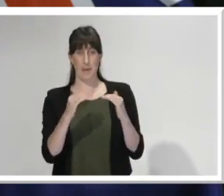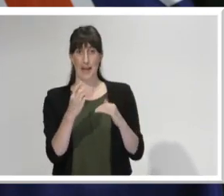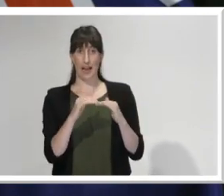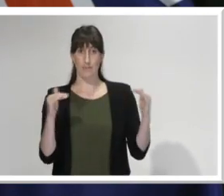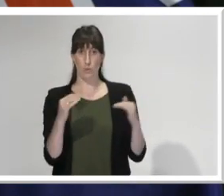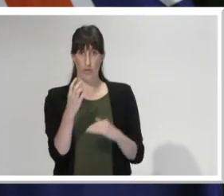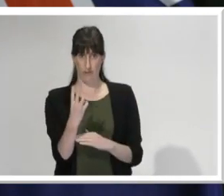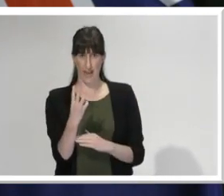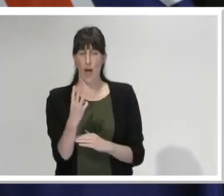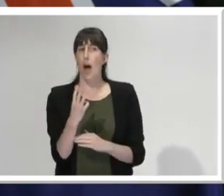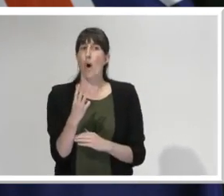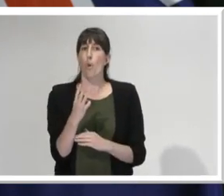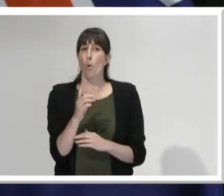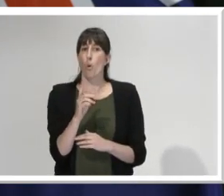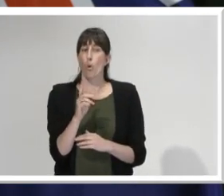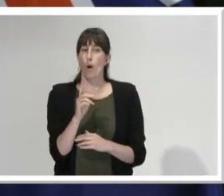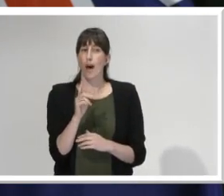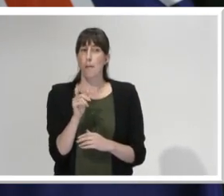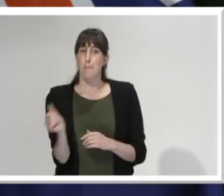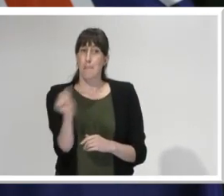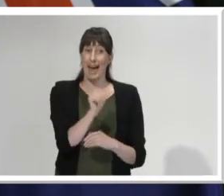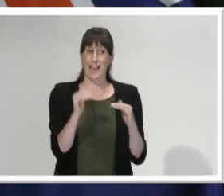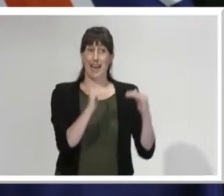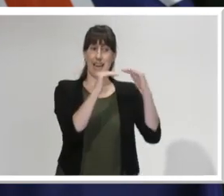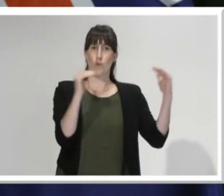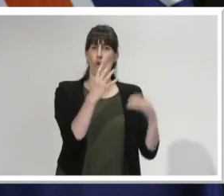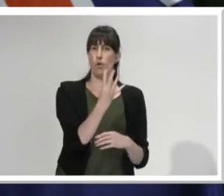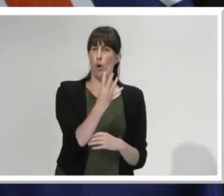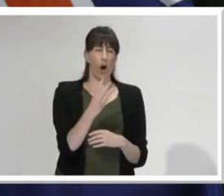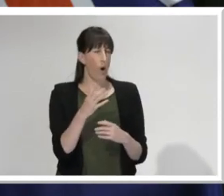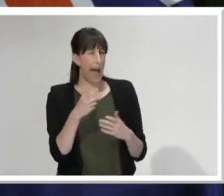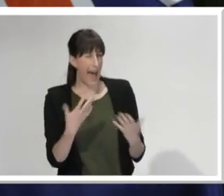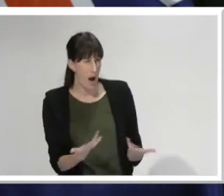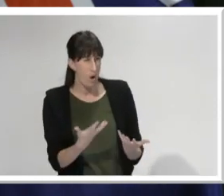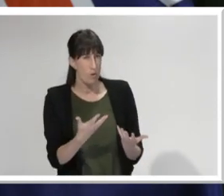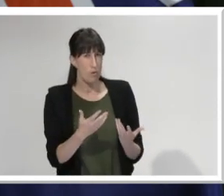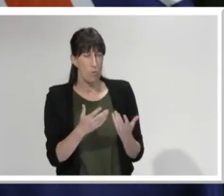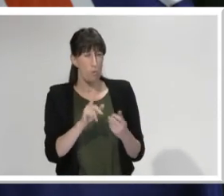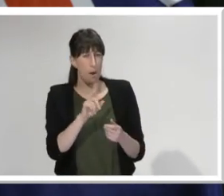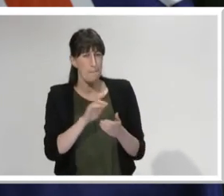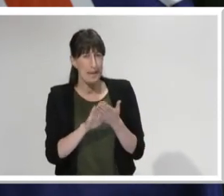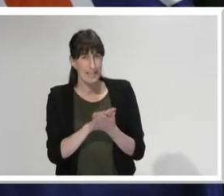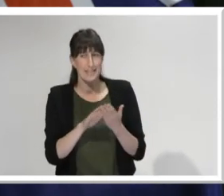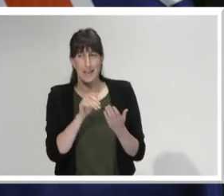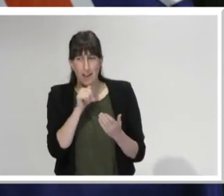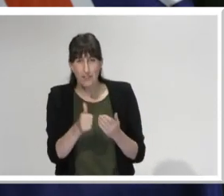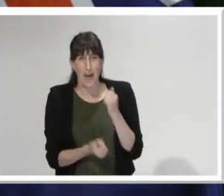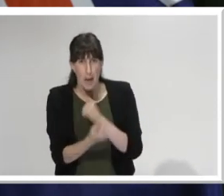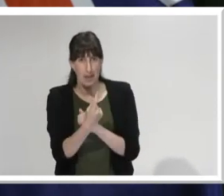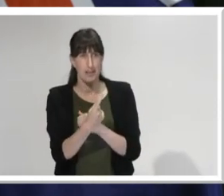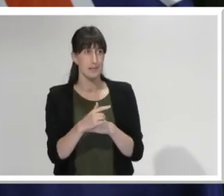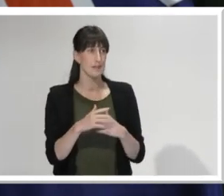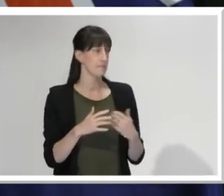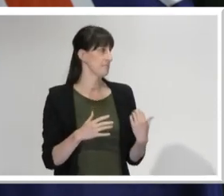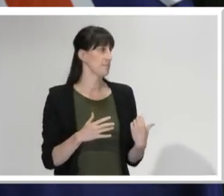you do that? Again, we won't take that decision lightly, and I do want to, for those who have joined midway through the broadcast, just again